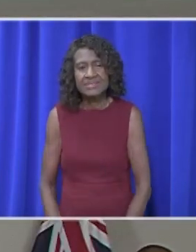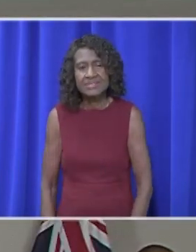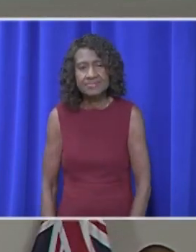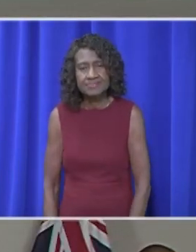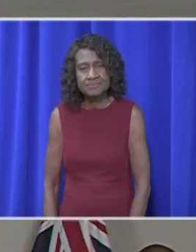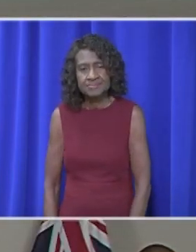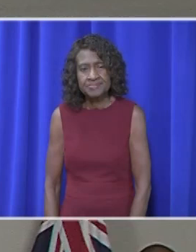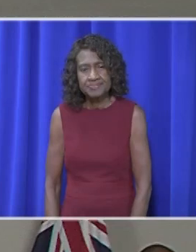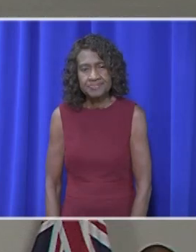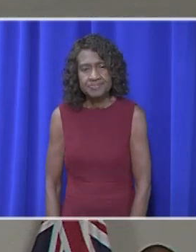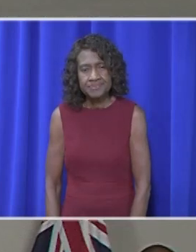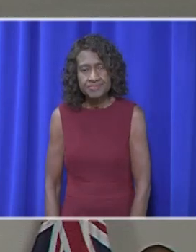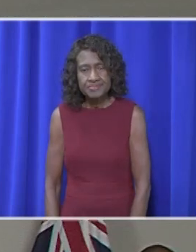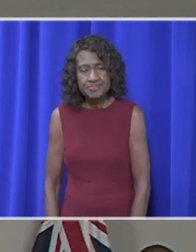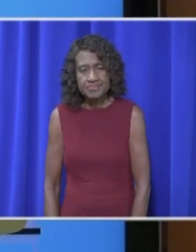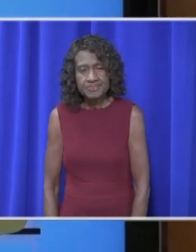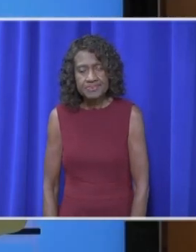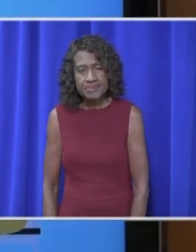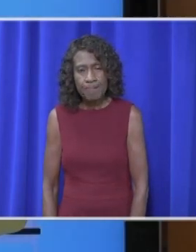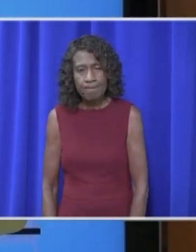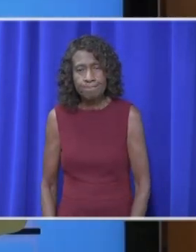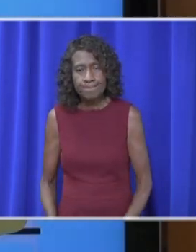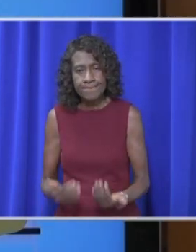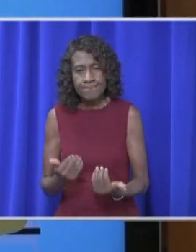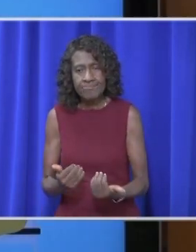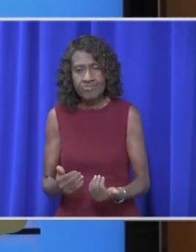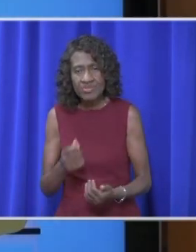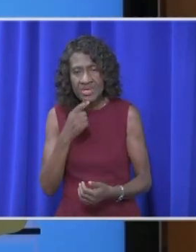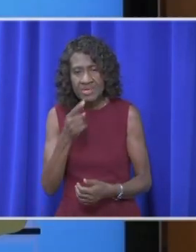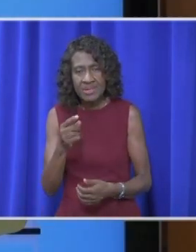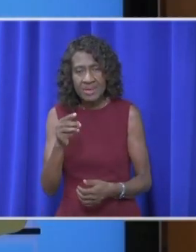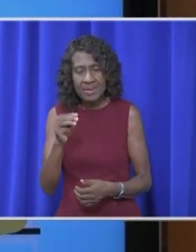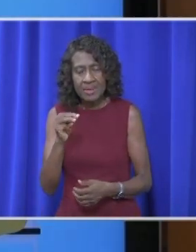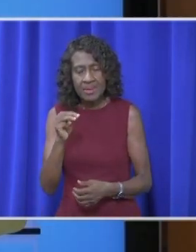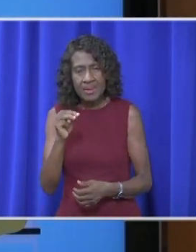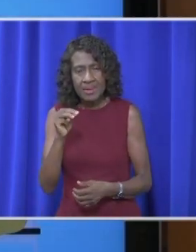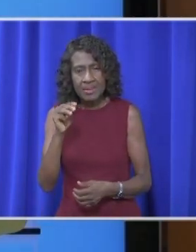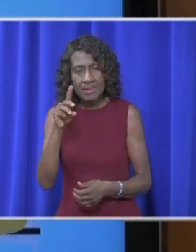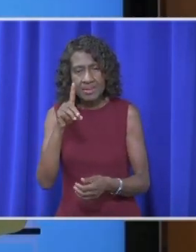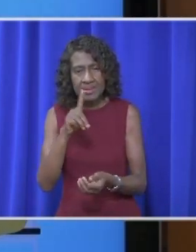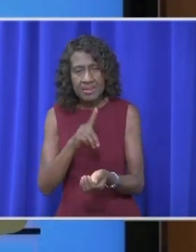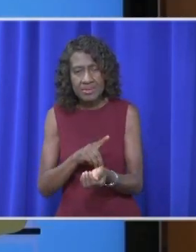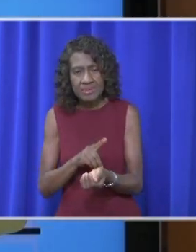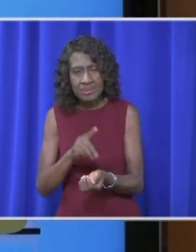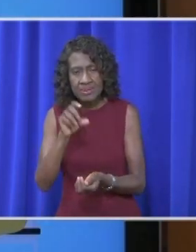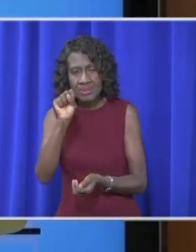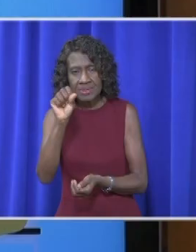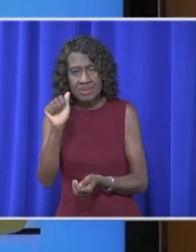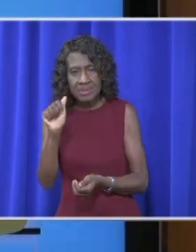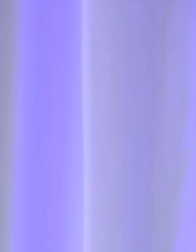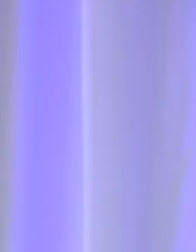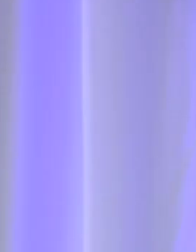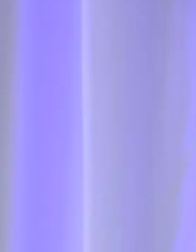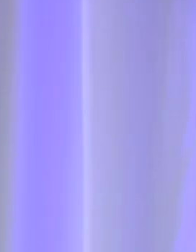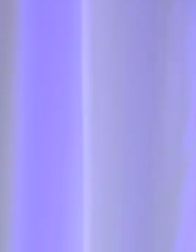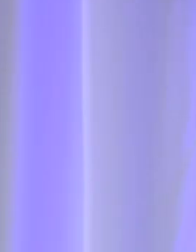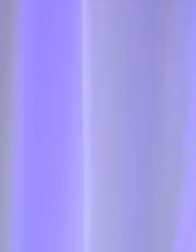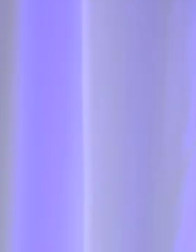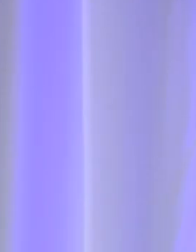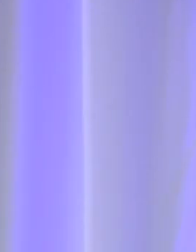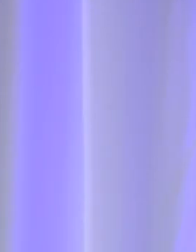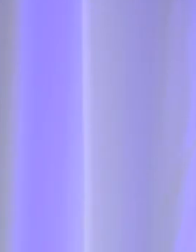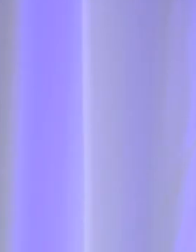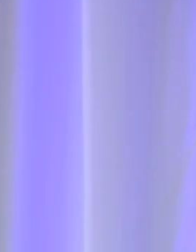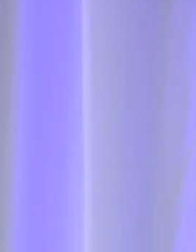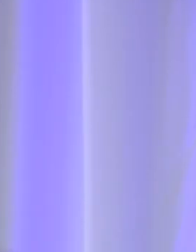the CIG television YouTube channel, as well as our broadcast channel, starting at 8 o'clock tonight. Well, the 25th